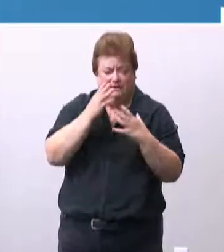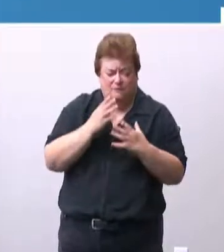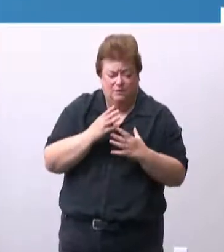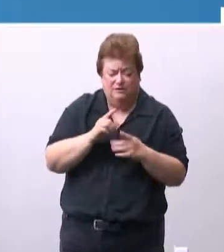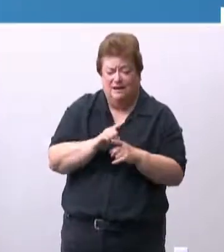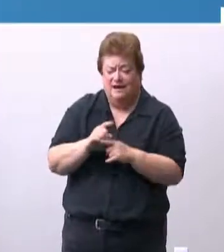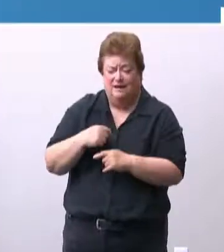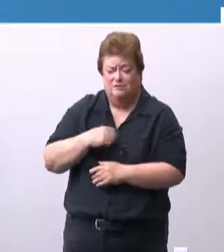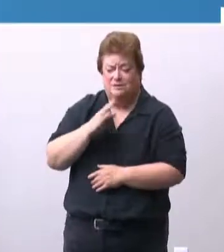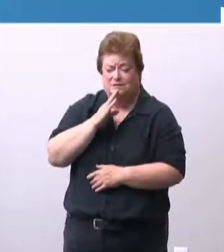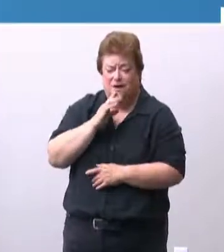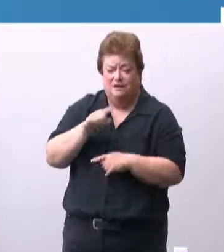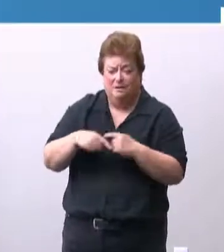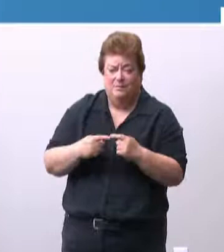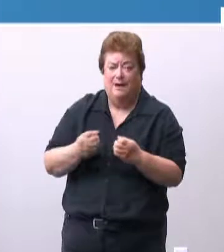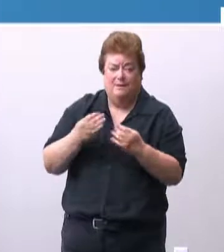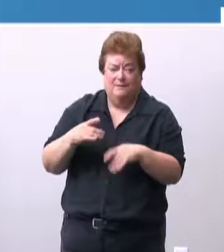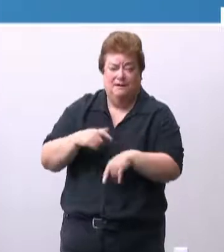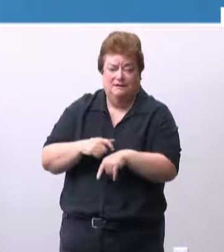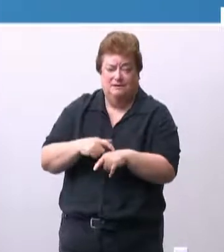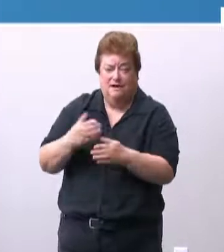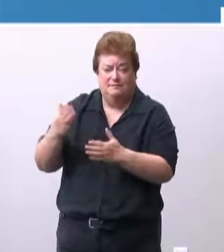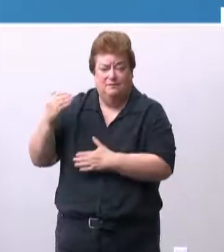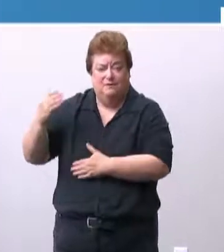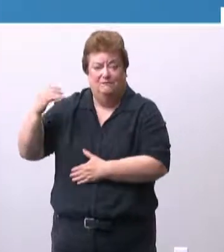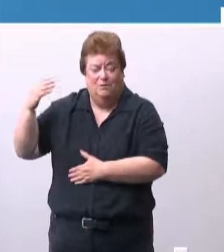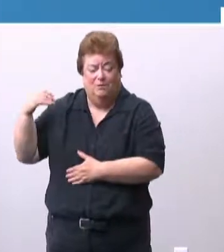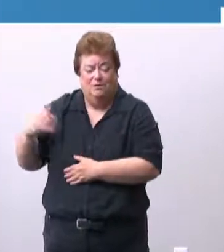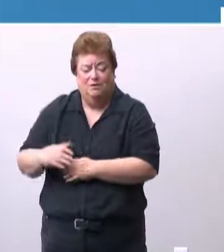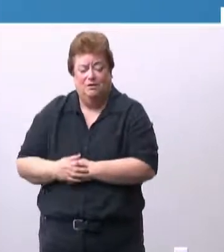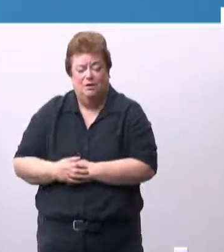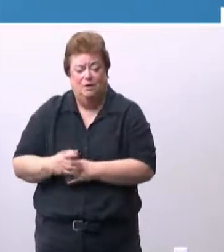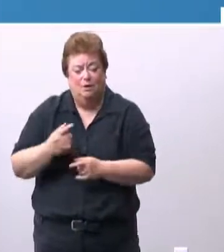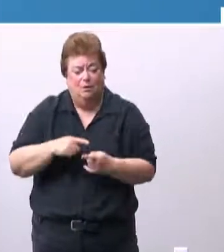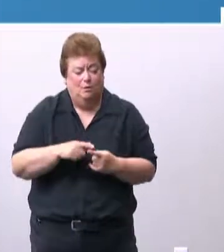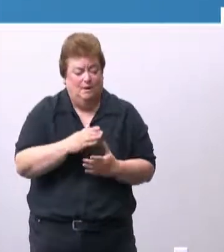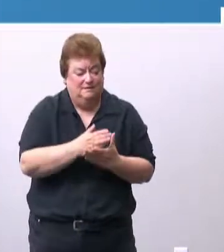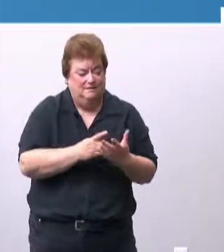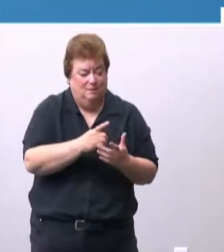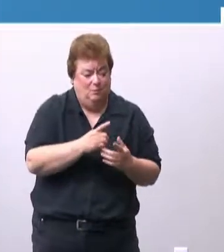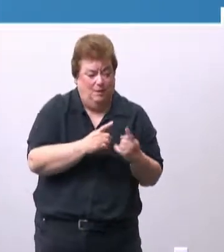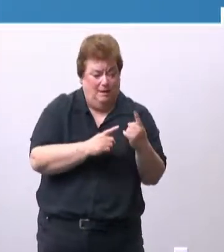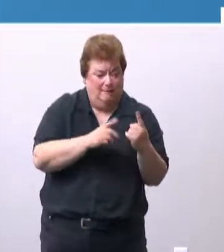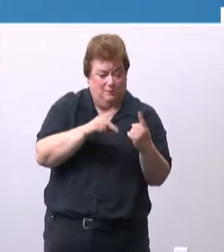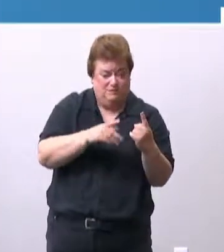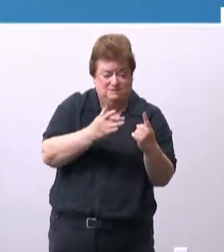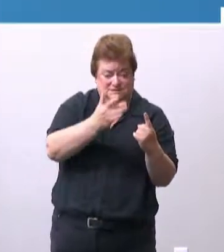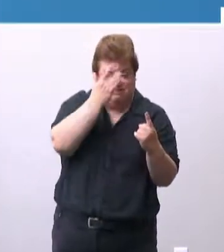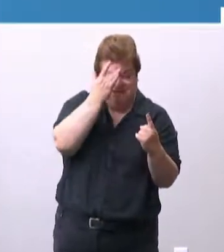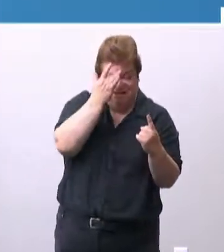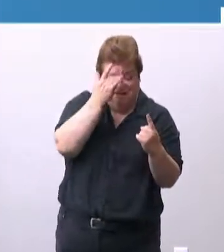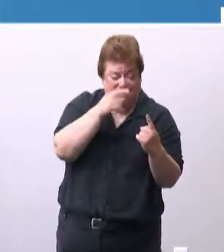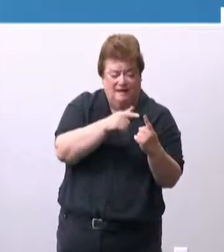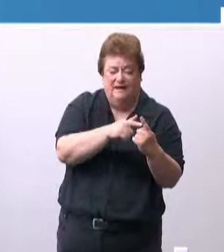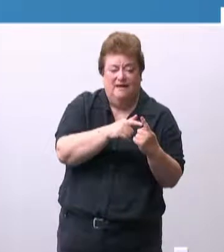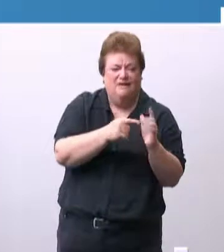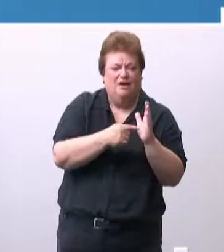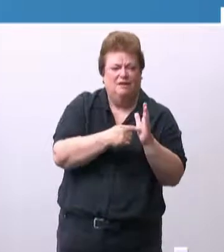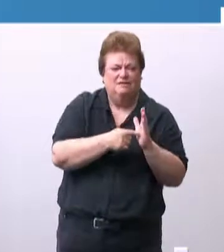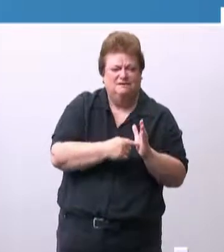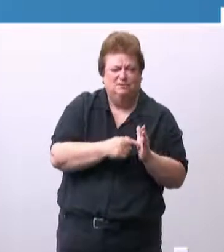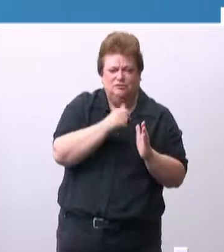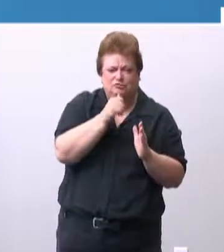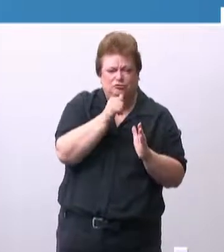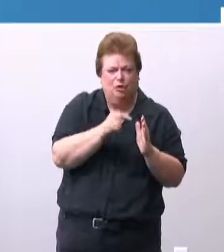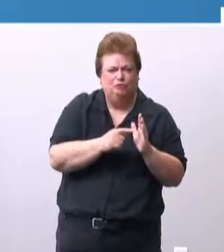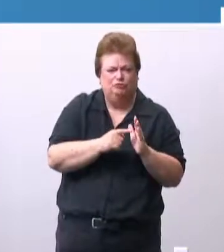talked about many times before, when somebody gets sick with this virus, their symptoms don't always resolve right